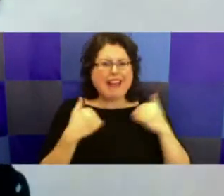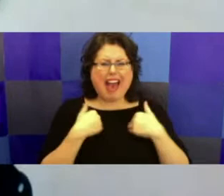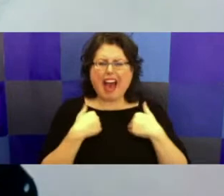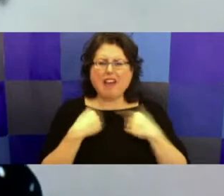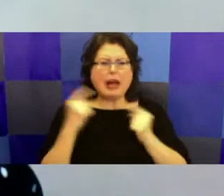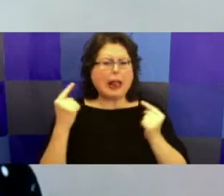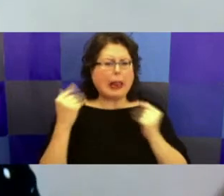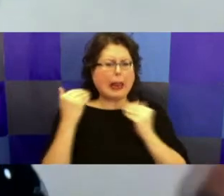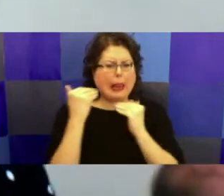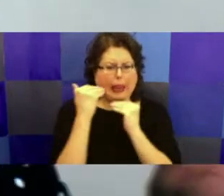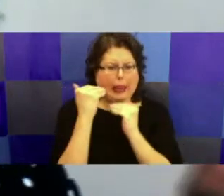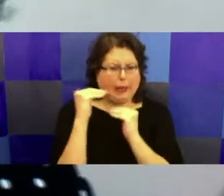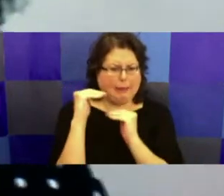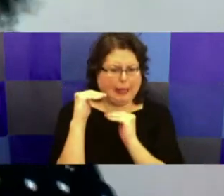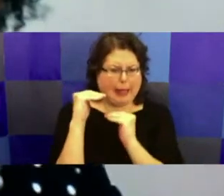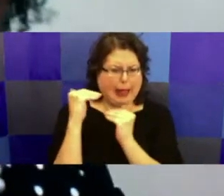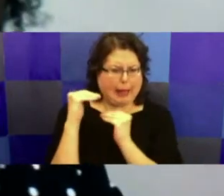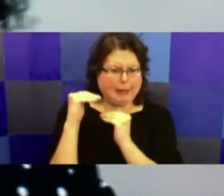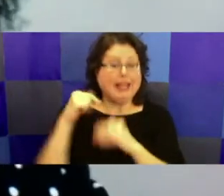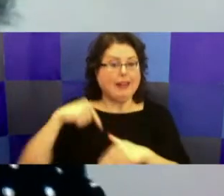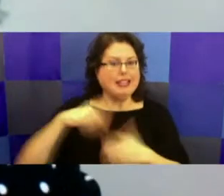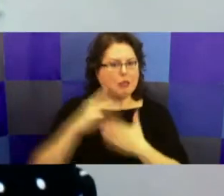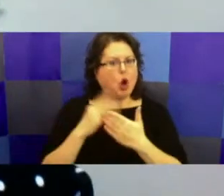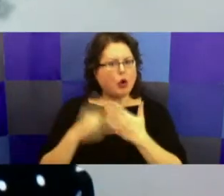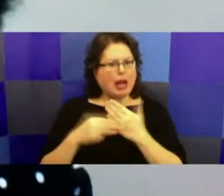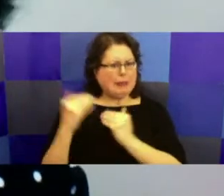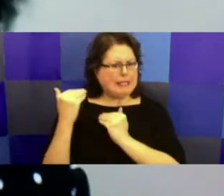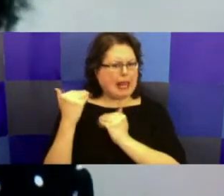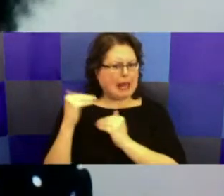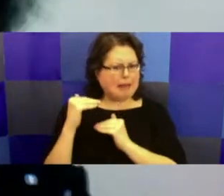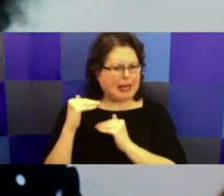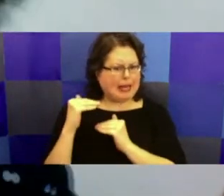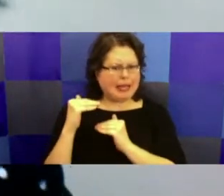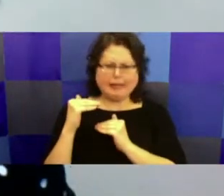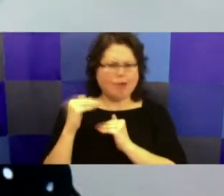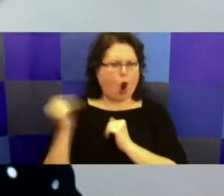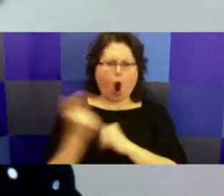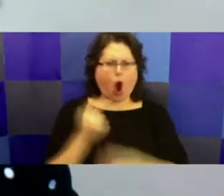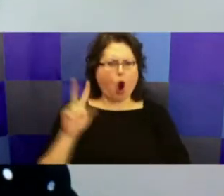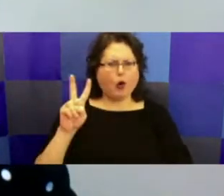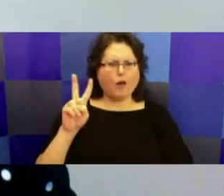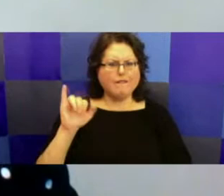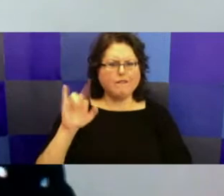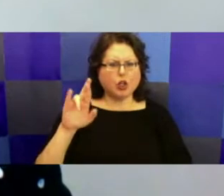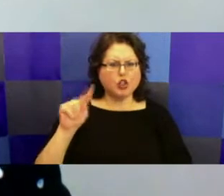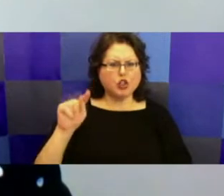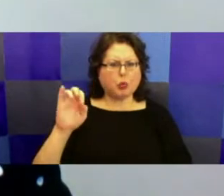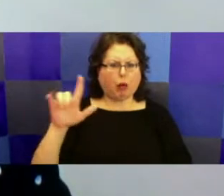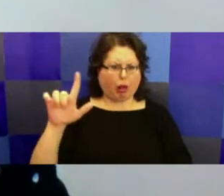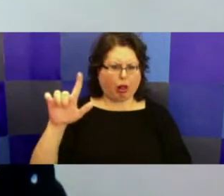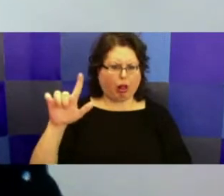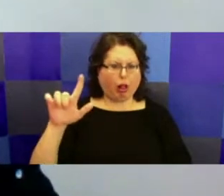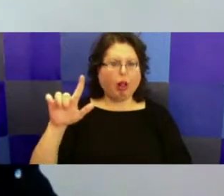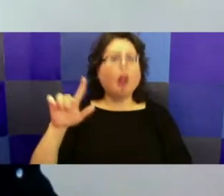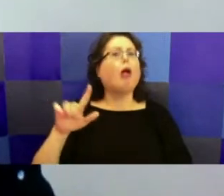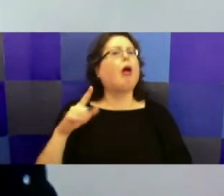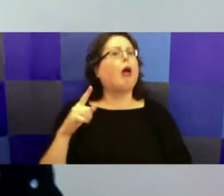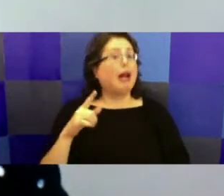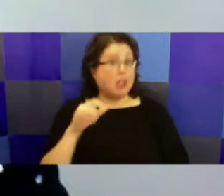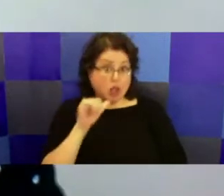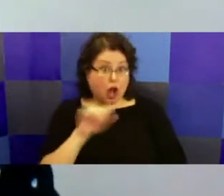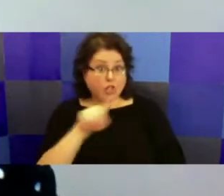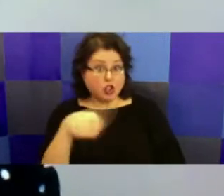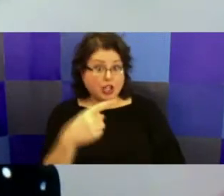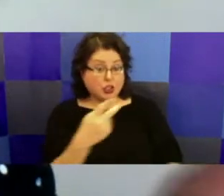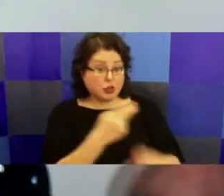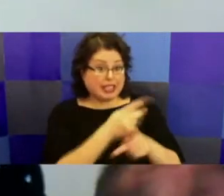limited, actually our programming, except for the welcoming event, have all been virtual. But we're doing this not just to keep the students on campus safe.